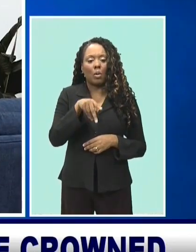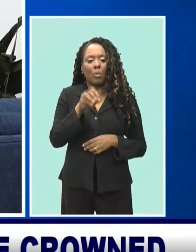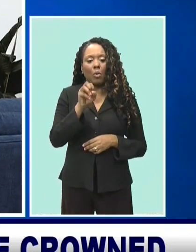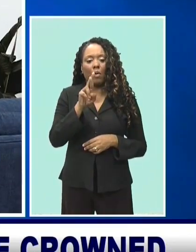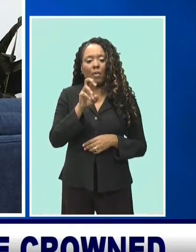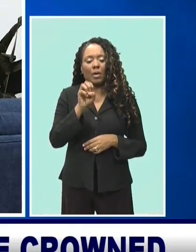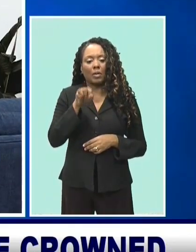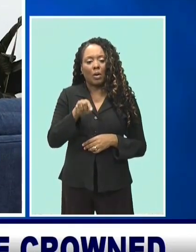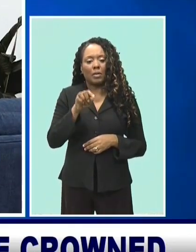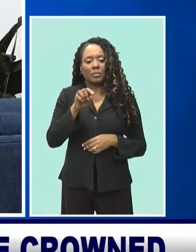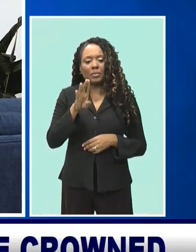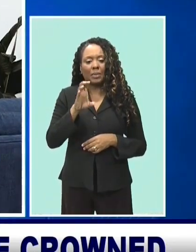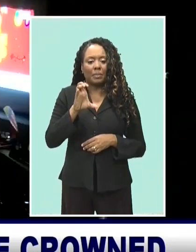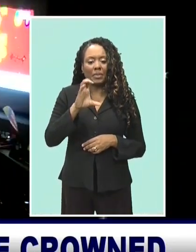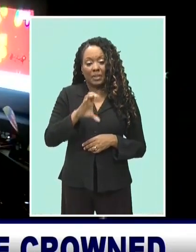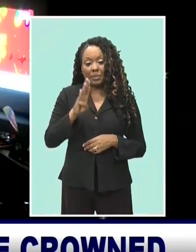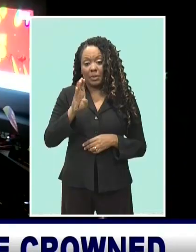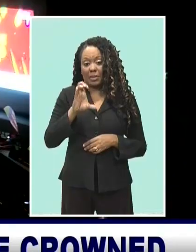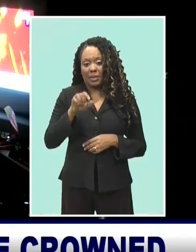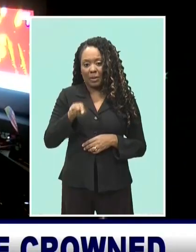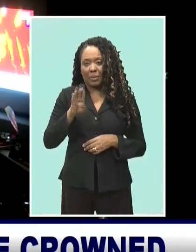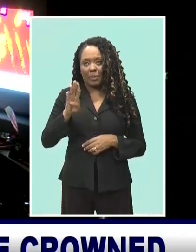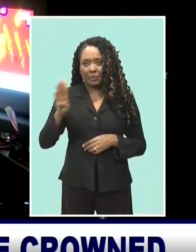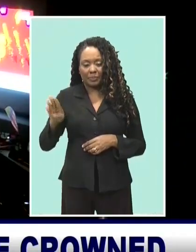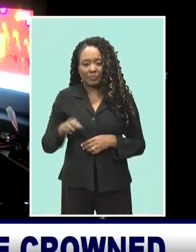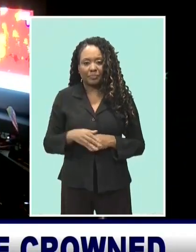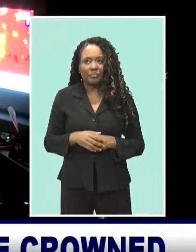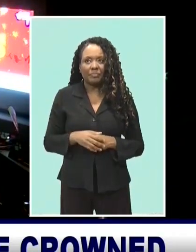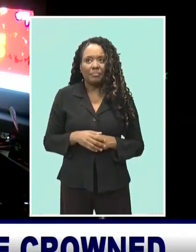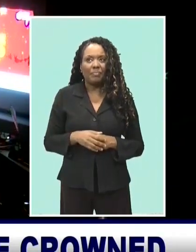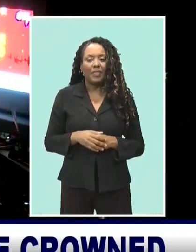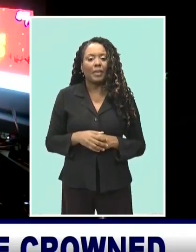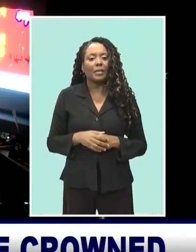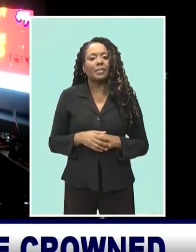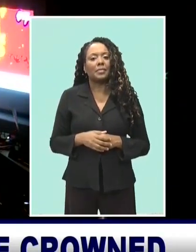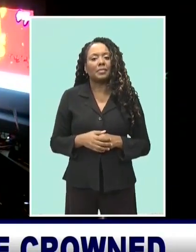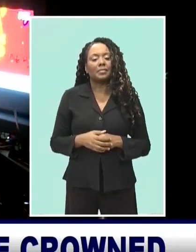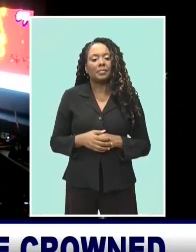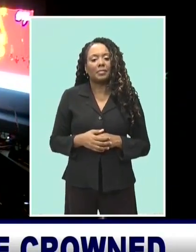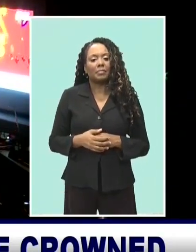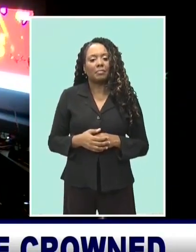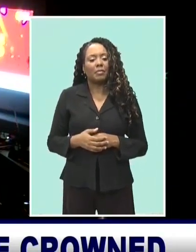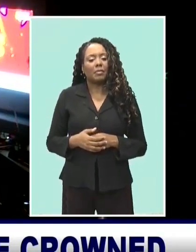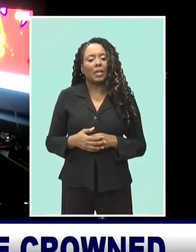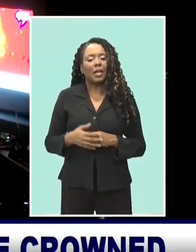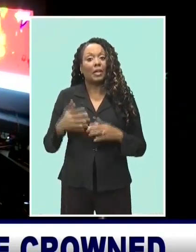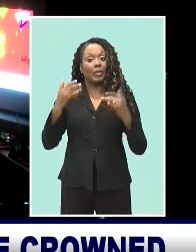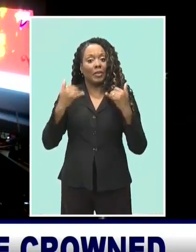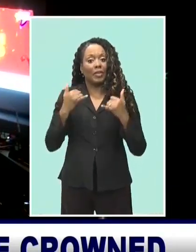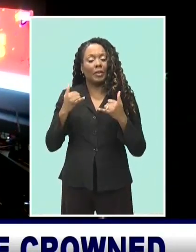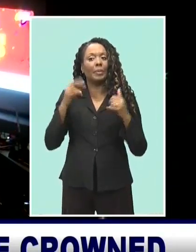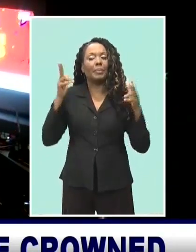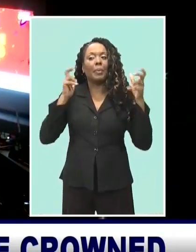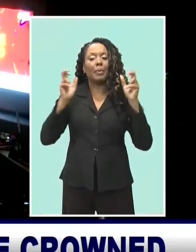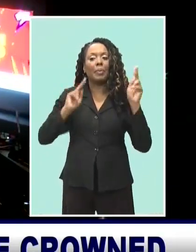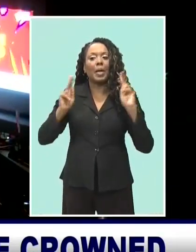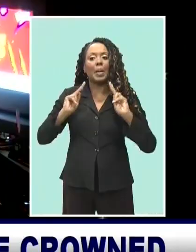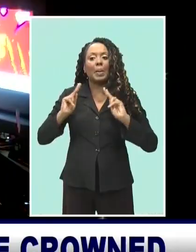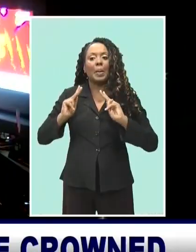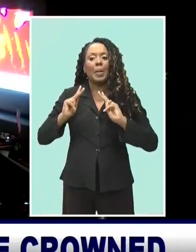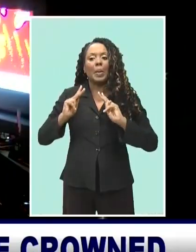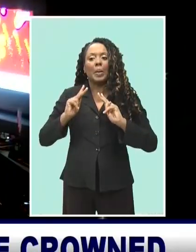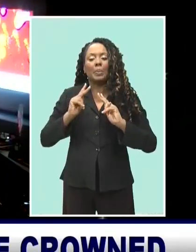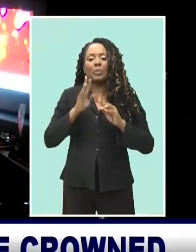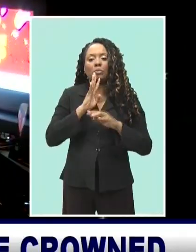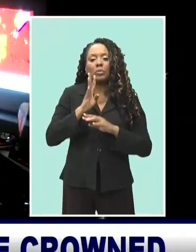Shane Jones, CBC News. Well, Lisa, as I told you, there is a buzz here at Kensington Oval.